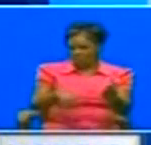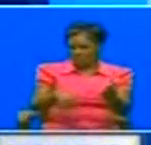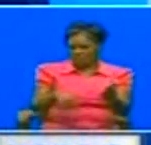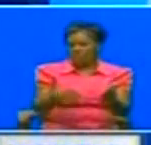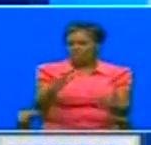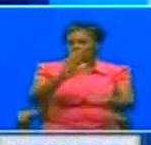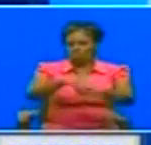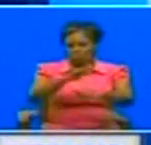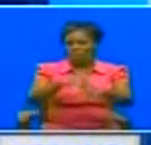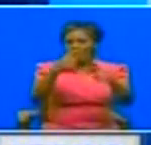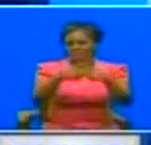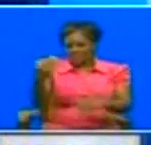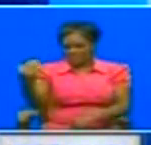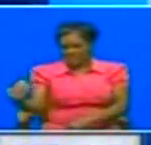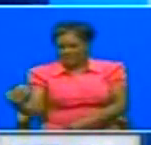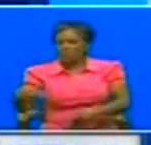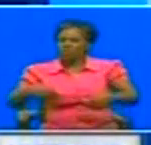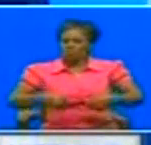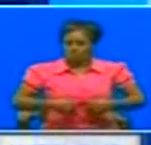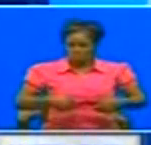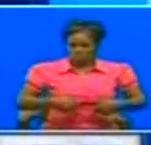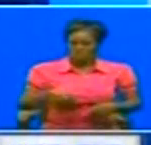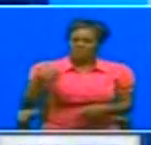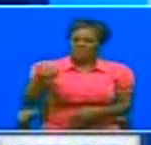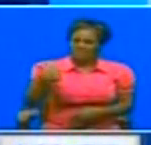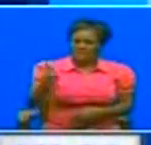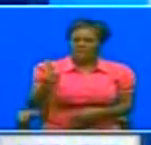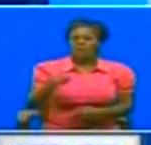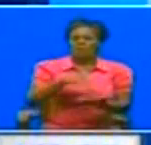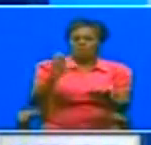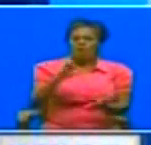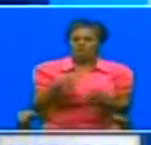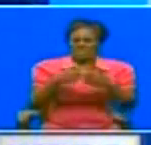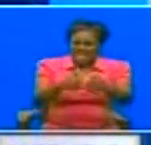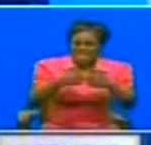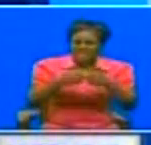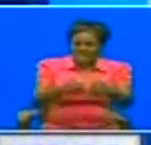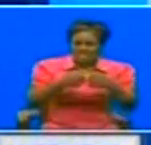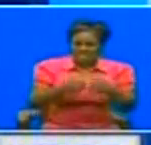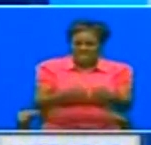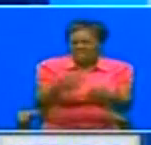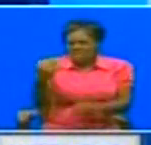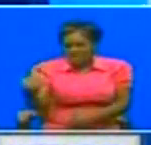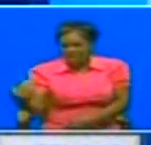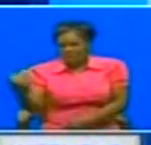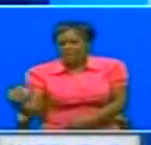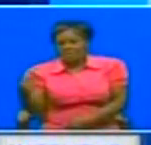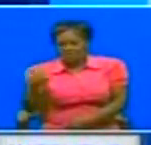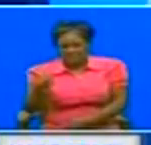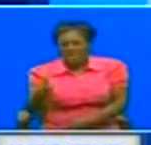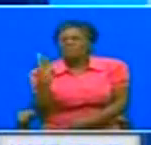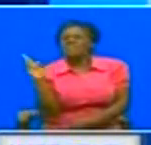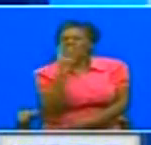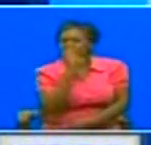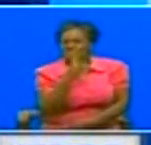question, definitely young adolescents who are more and more engaging in sexual activity at a young age are at